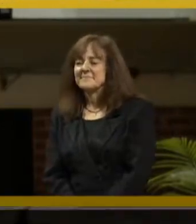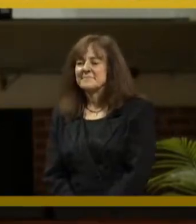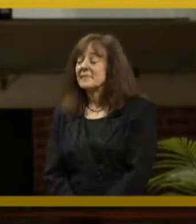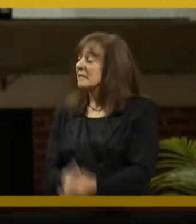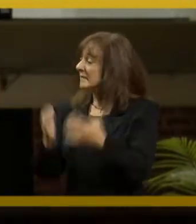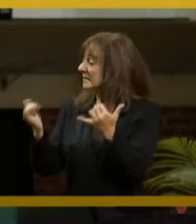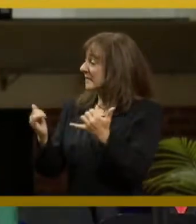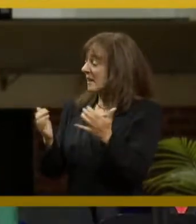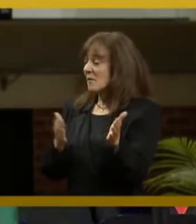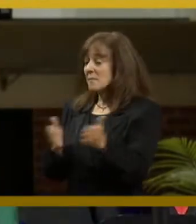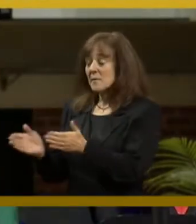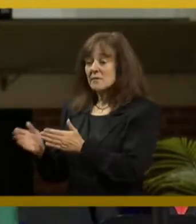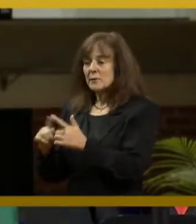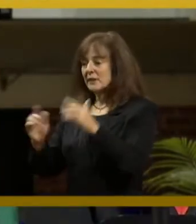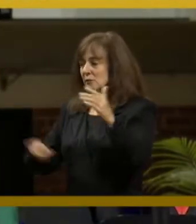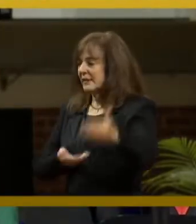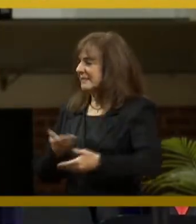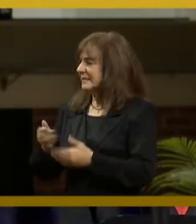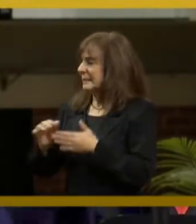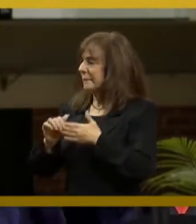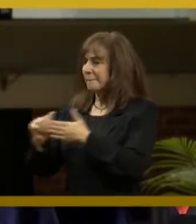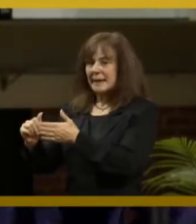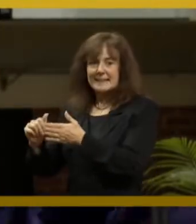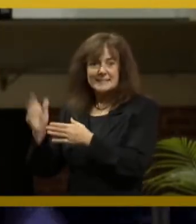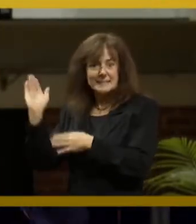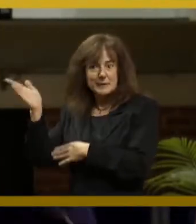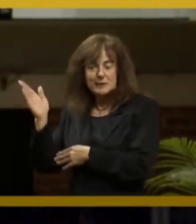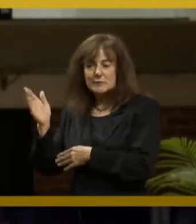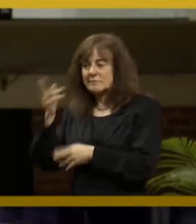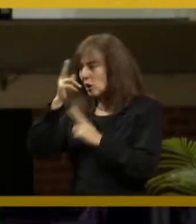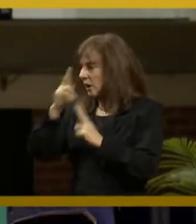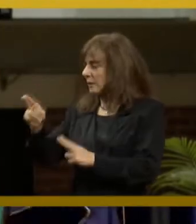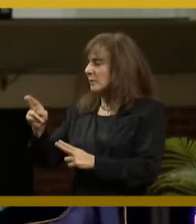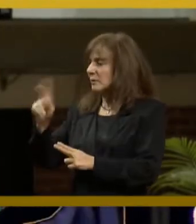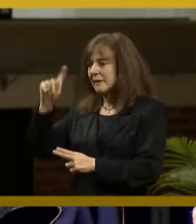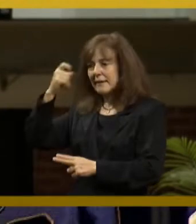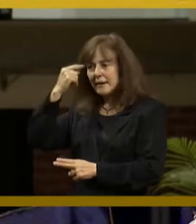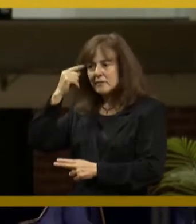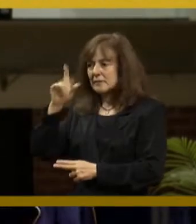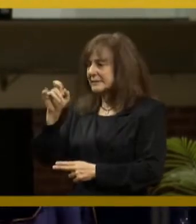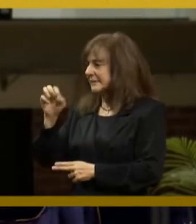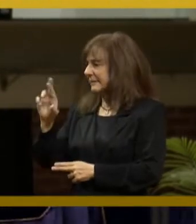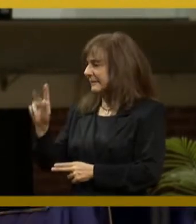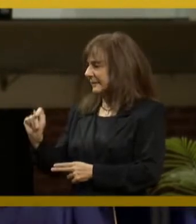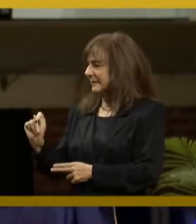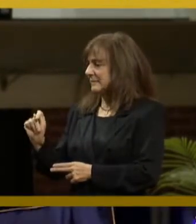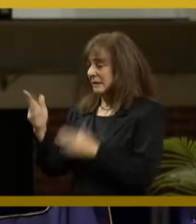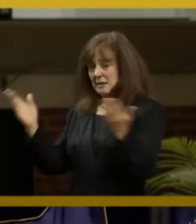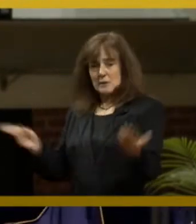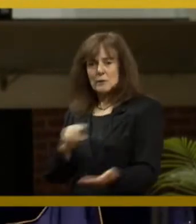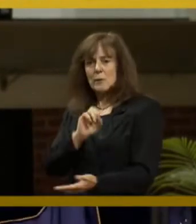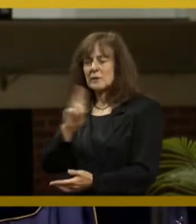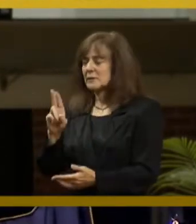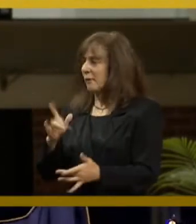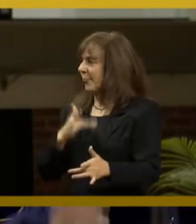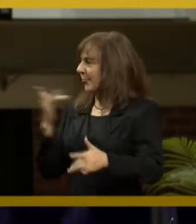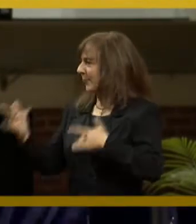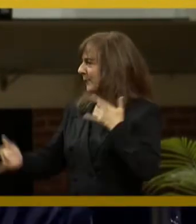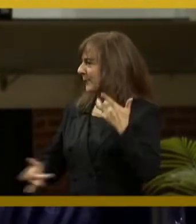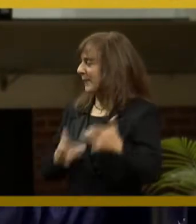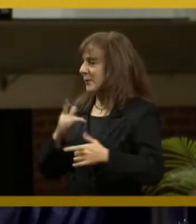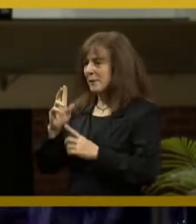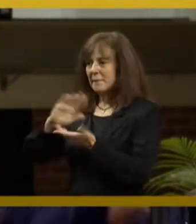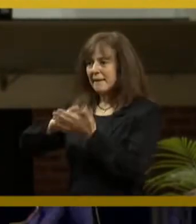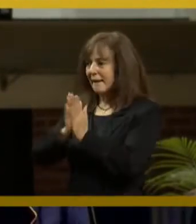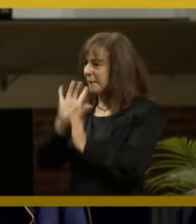We now move to the introduction of our keynote speaker, the Honorable Kevin Stitt. We at OSU were certainly thrilled when Kevin Stitt was